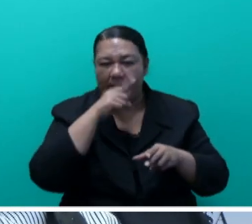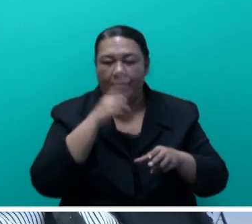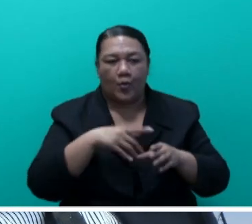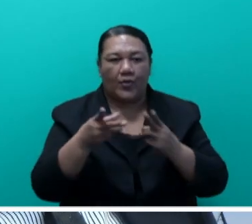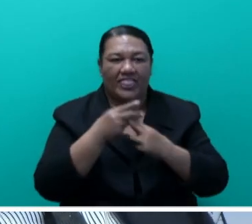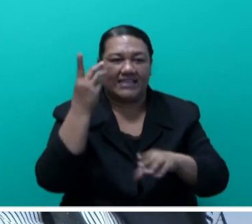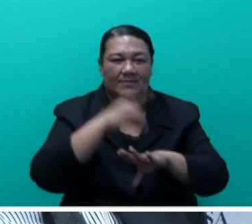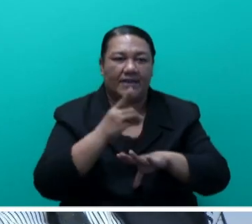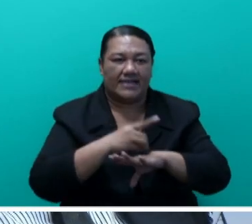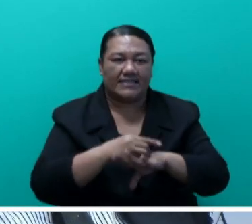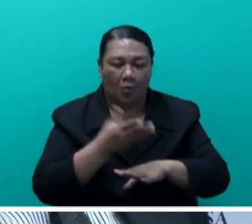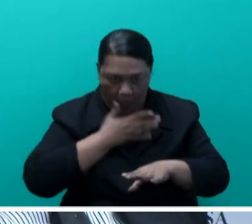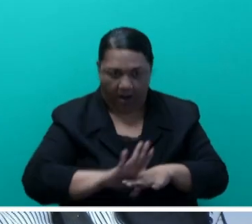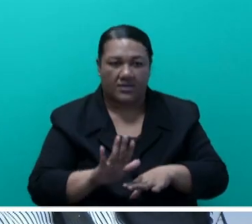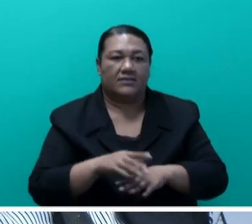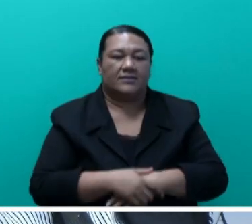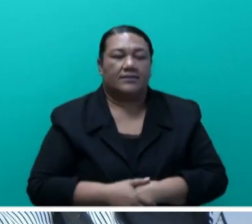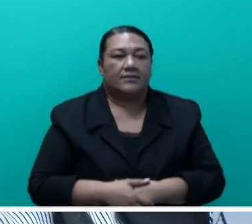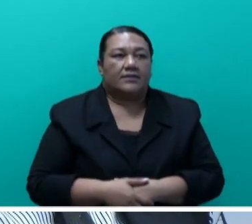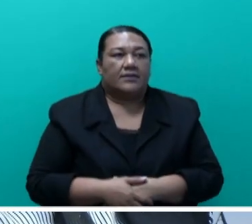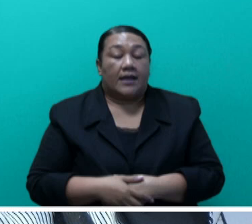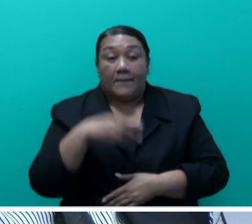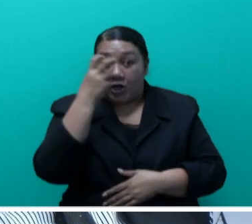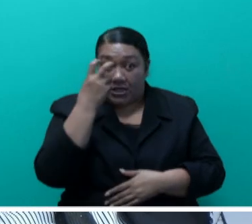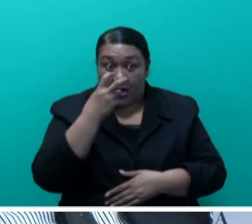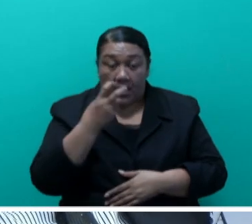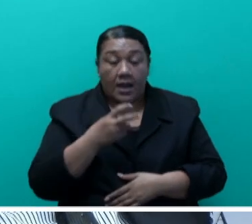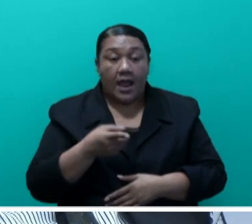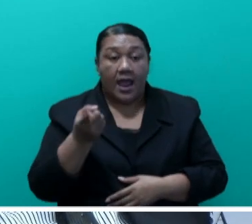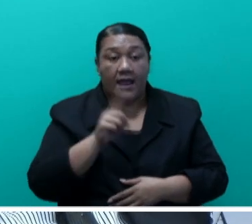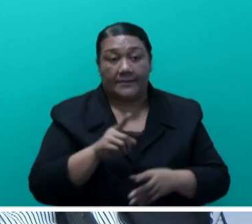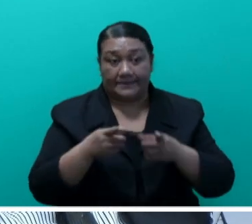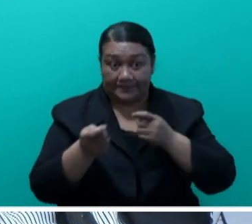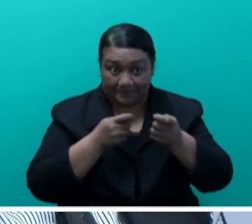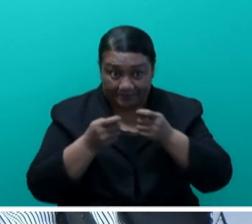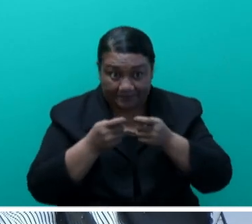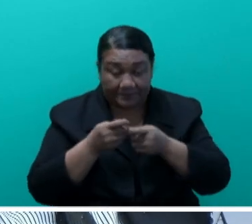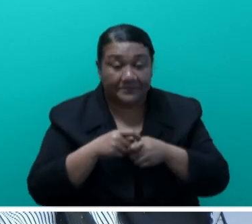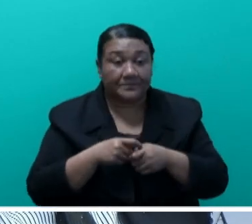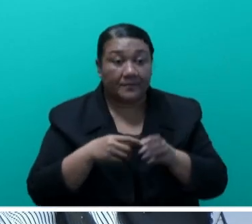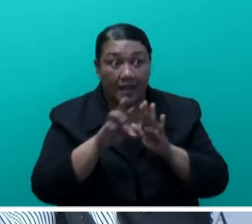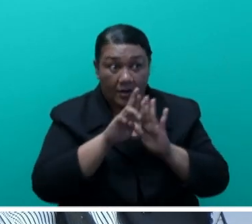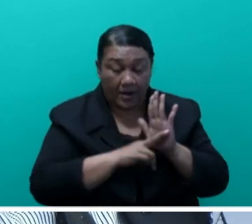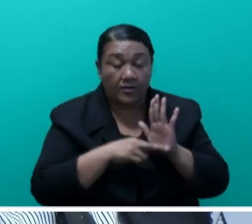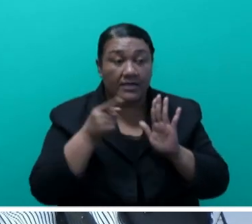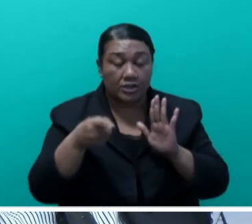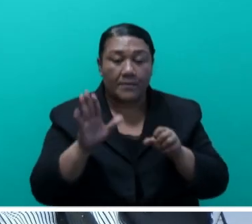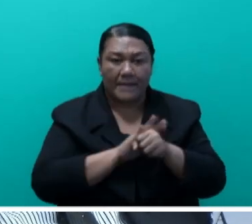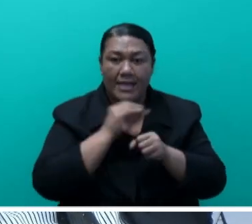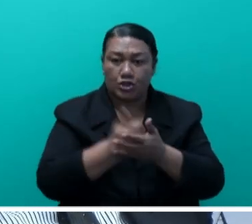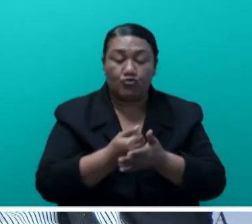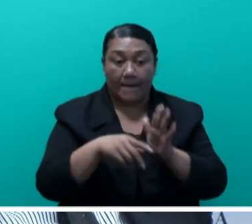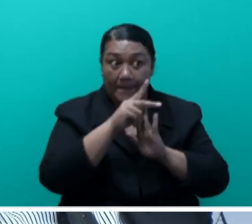disabilities. On its monitoring and evaluation, to ensure that the policy achieves its intended